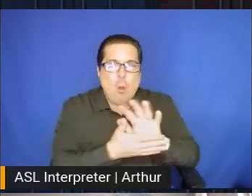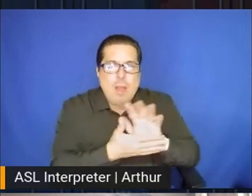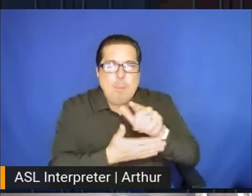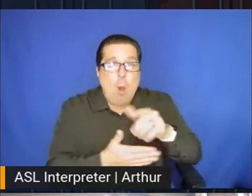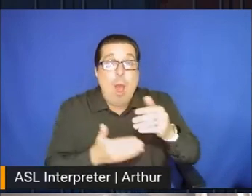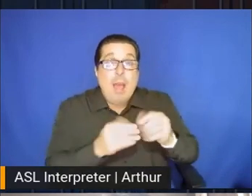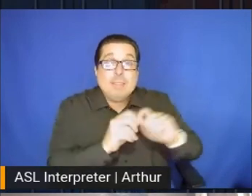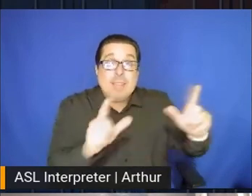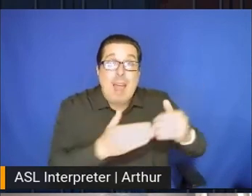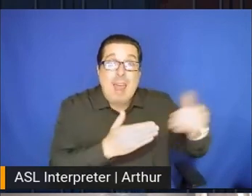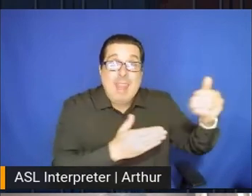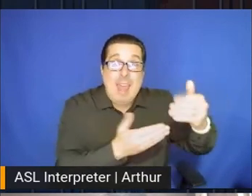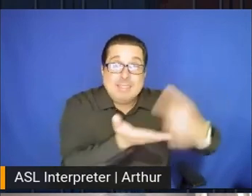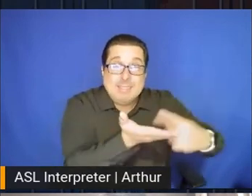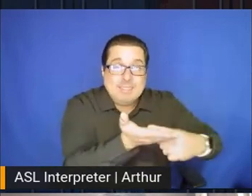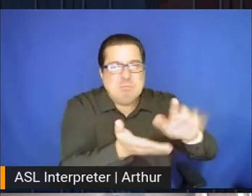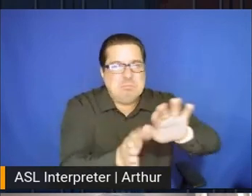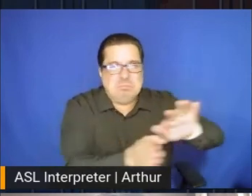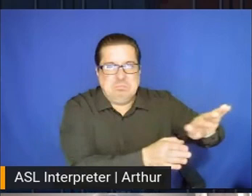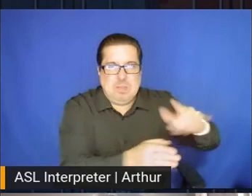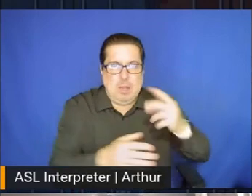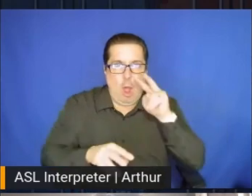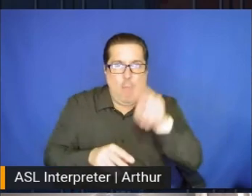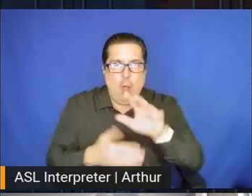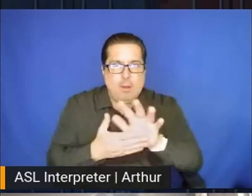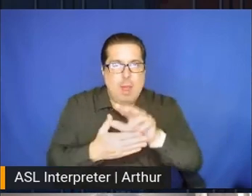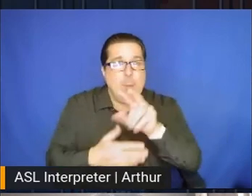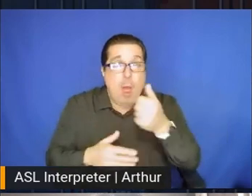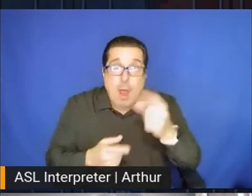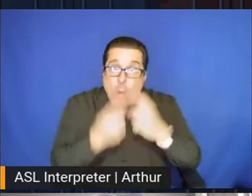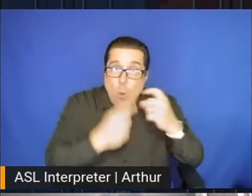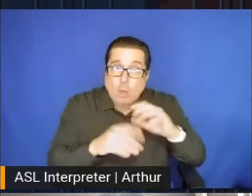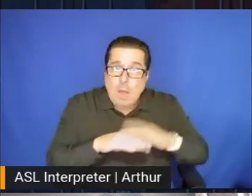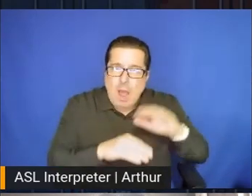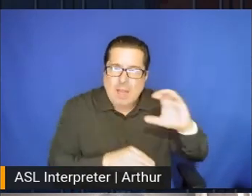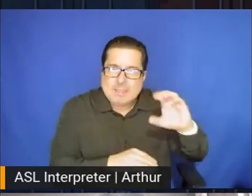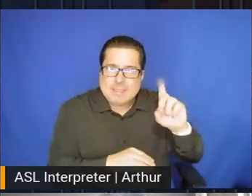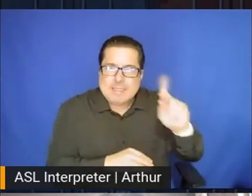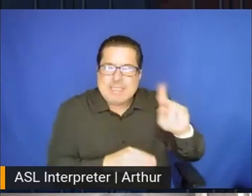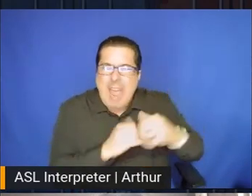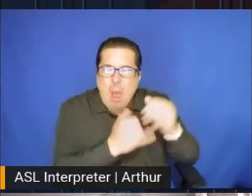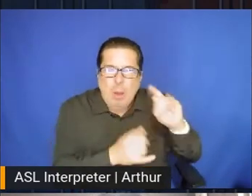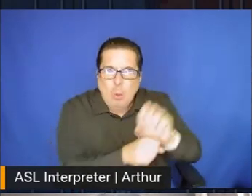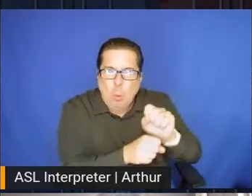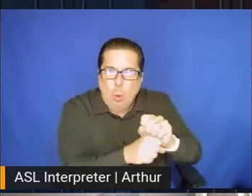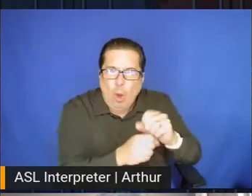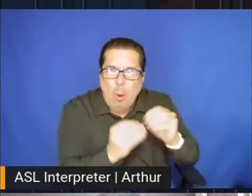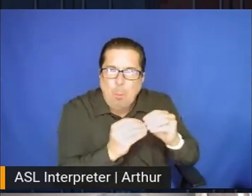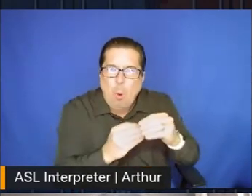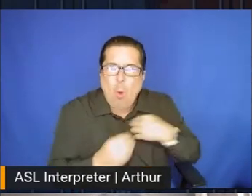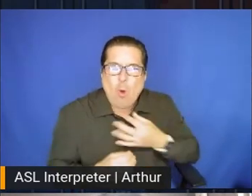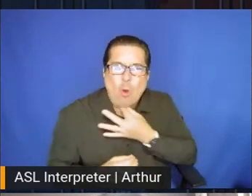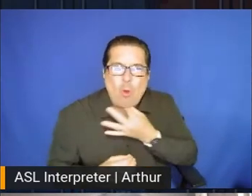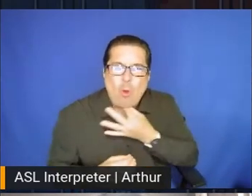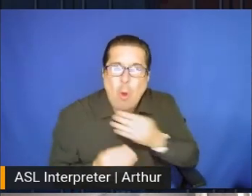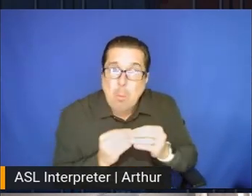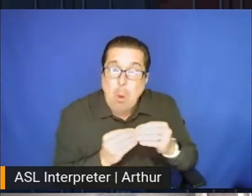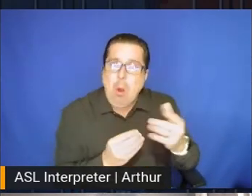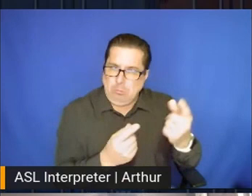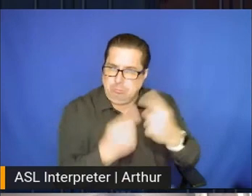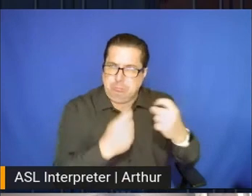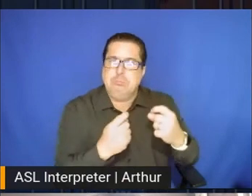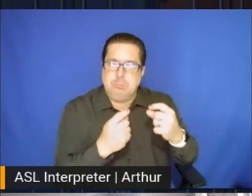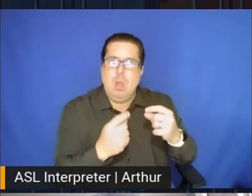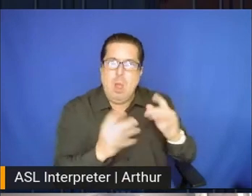if you have any questions around how cdk8s works, then feel free to ping us, contact us on contact details